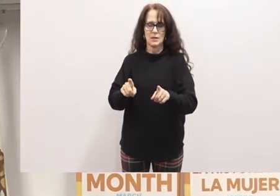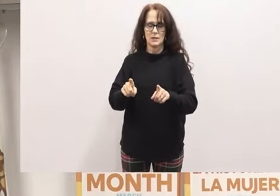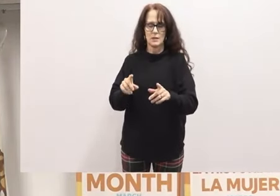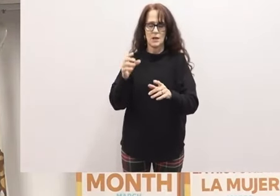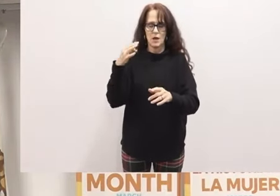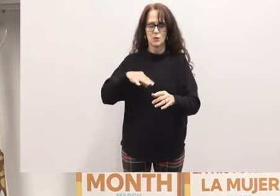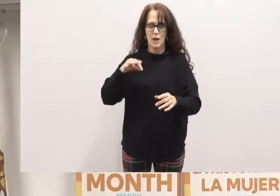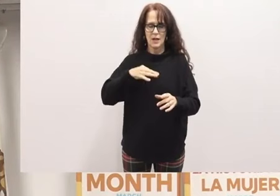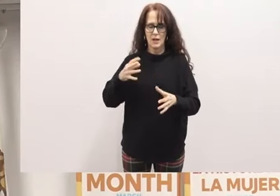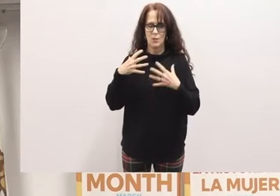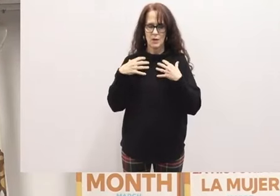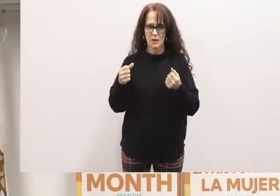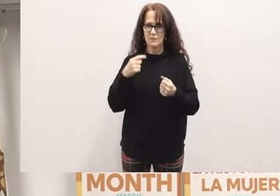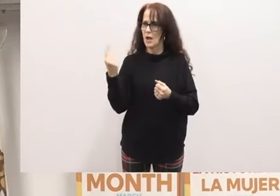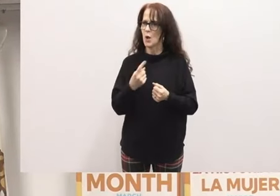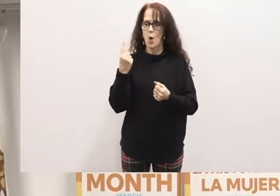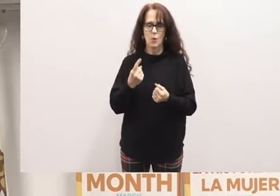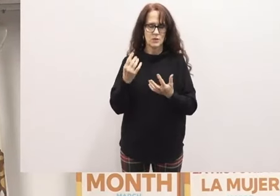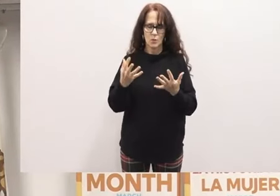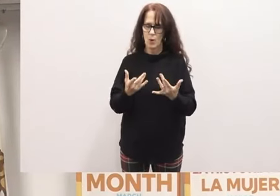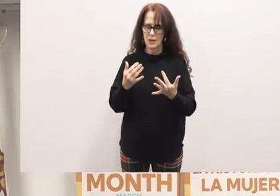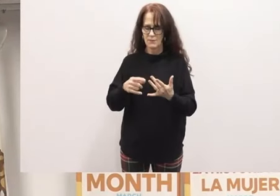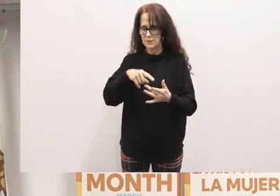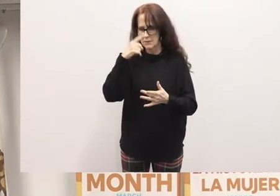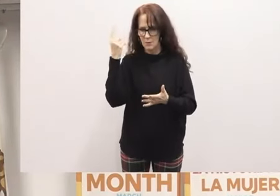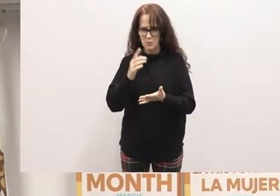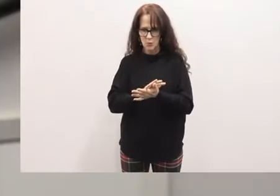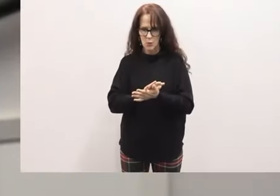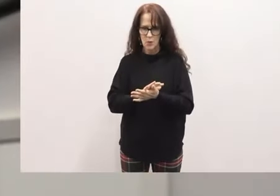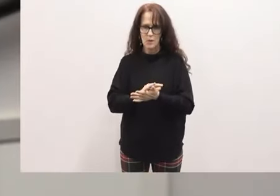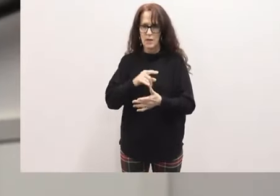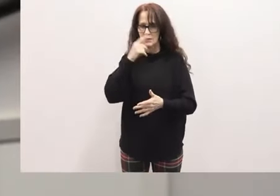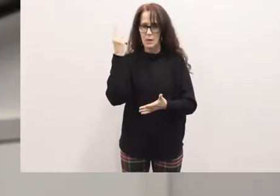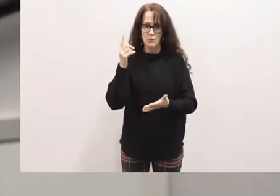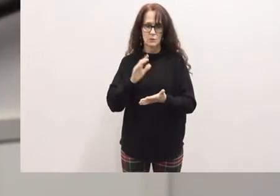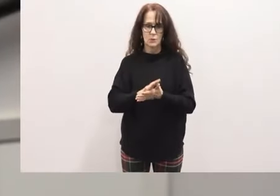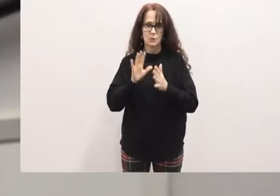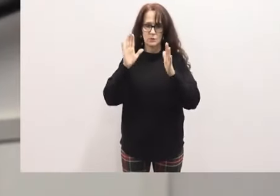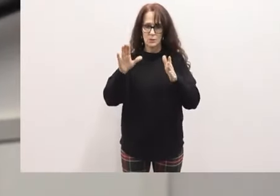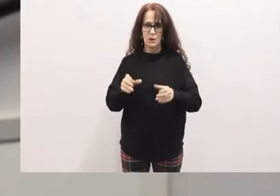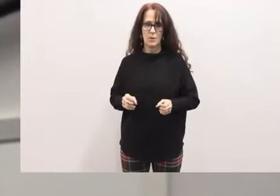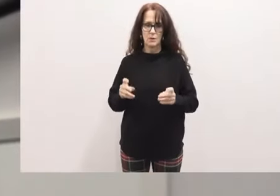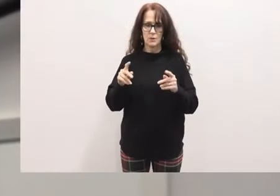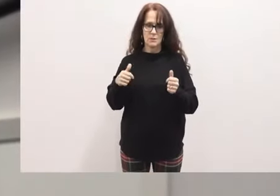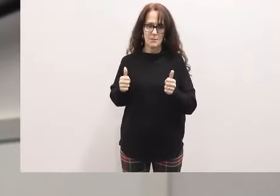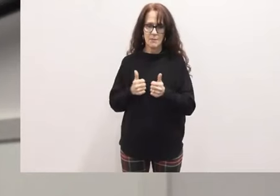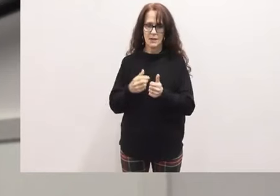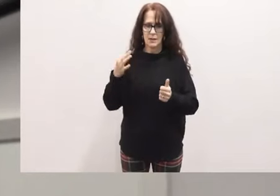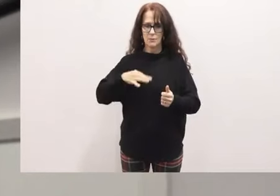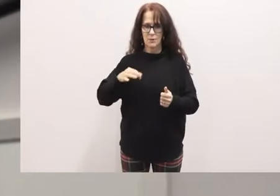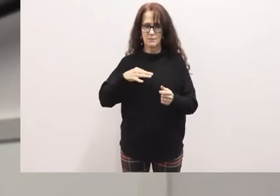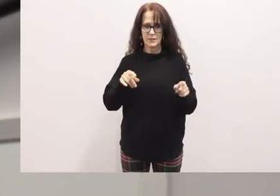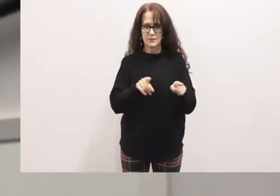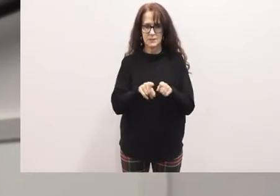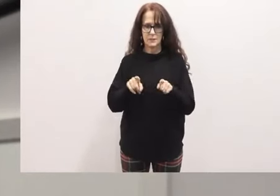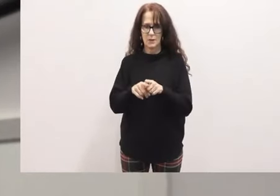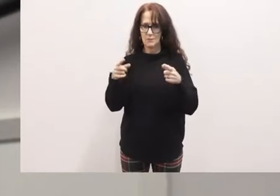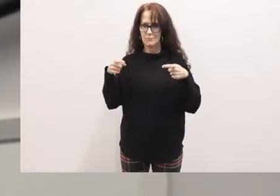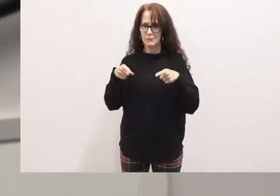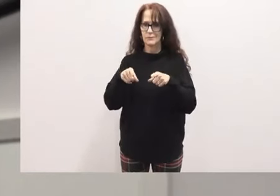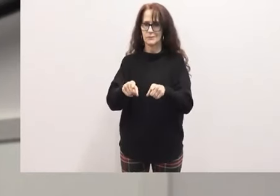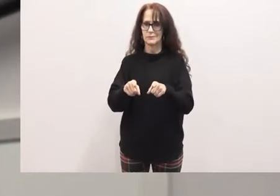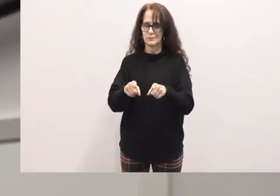only waiting until summer school. And while summer school is a great opportunity for students to make up credit, so is concurrent. And